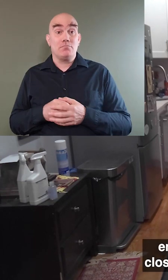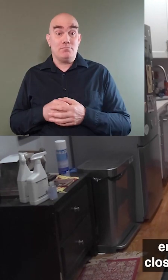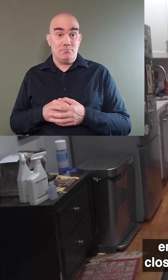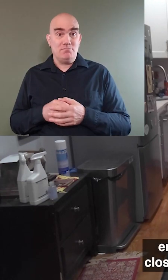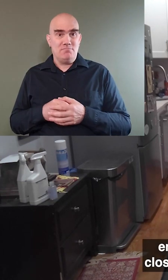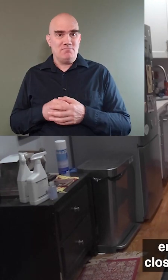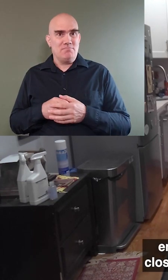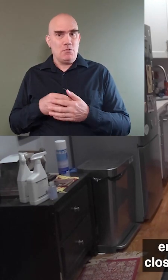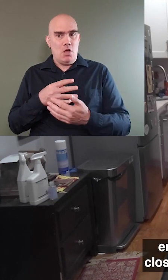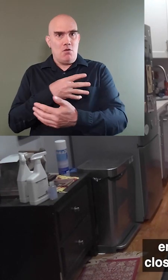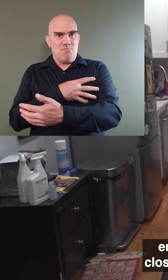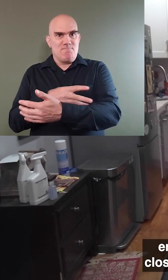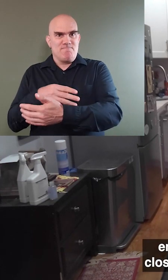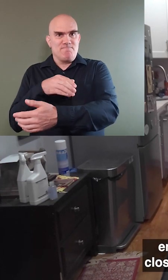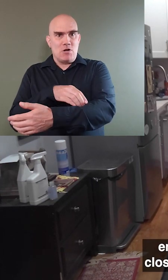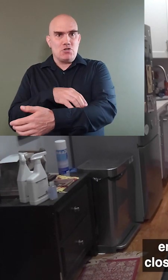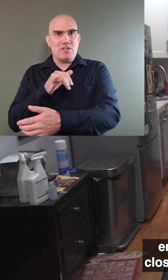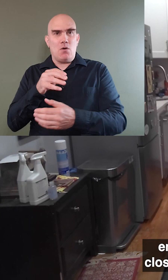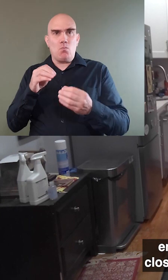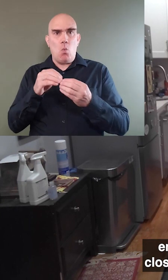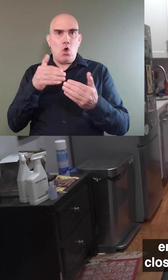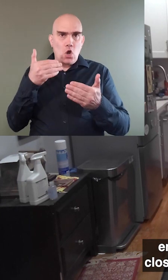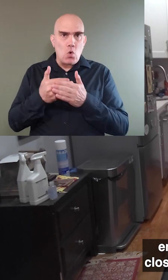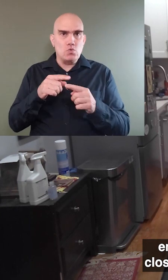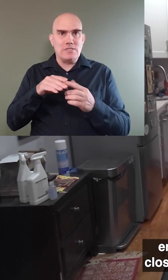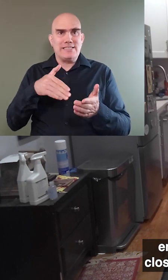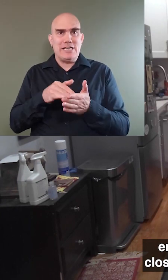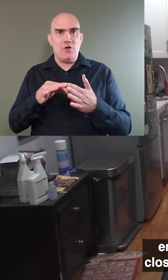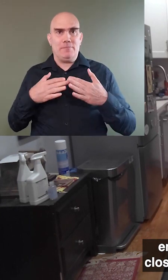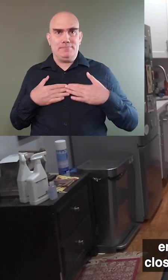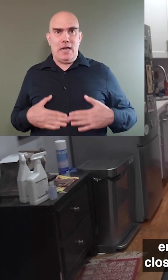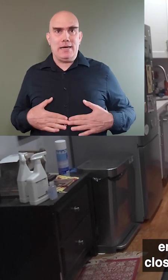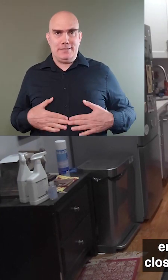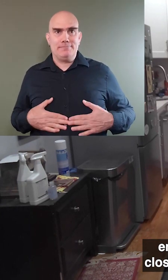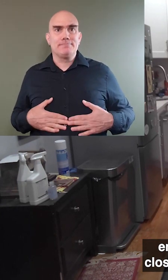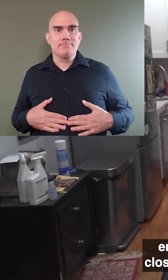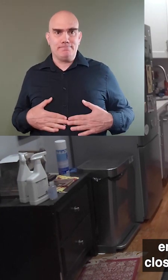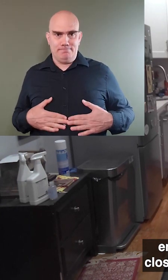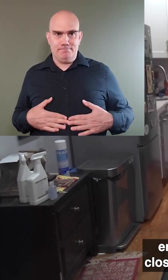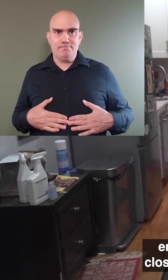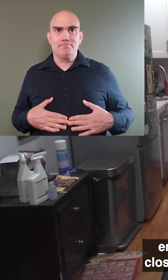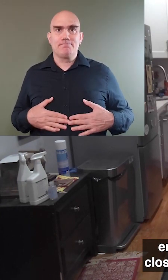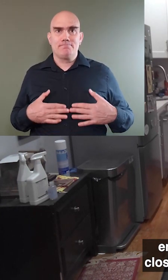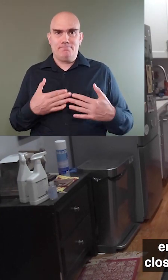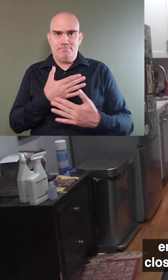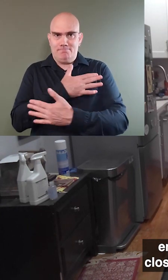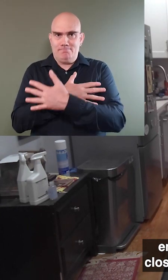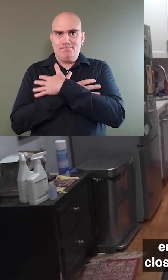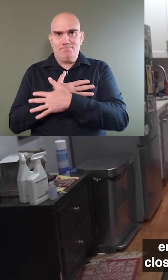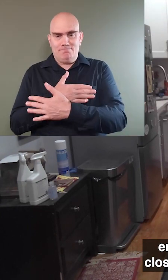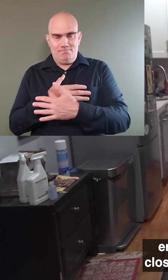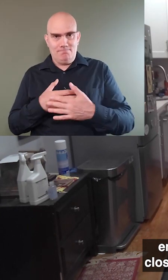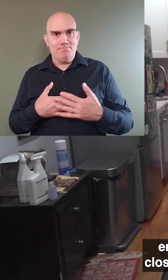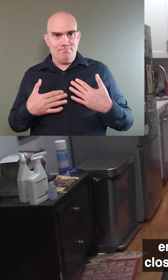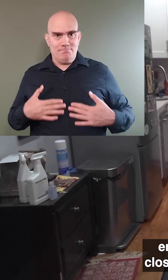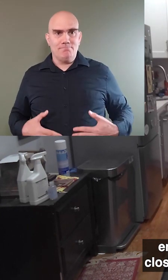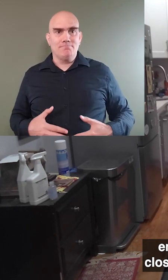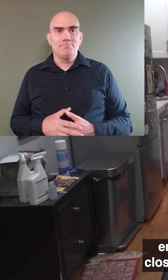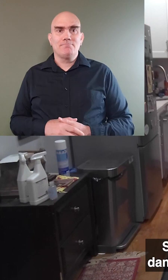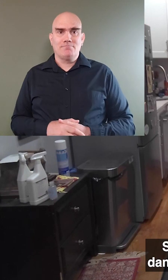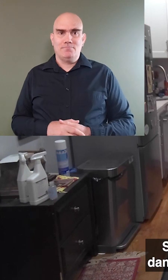from innervated muscles that are closer to the center of the